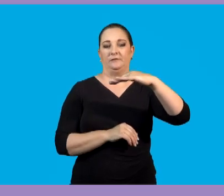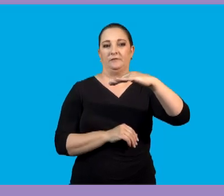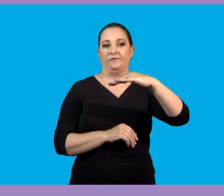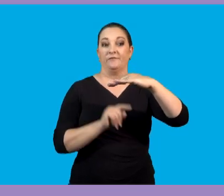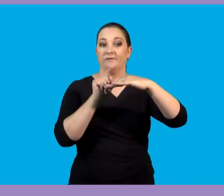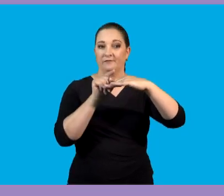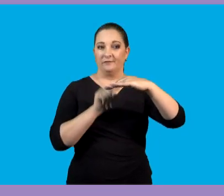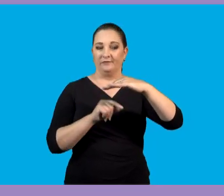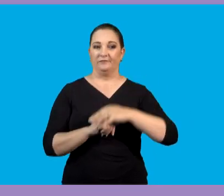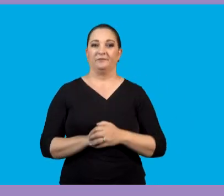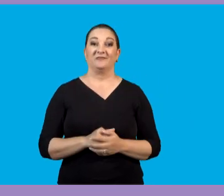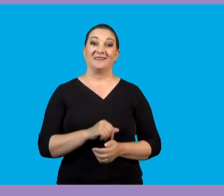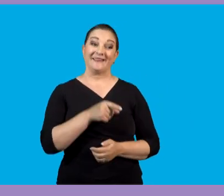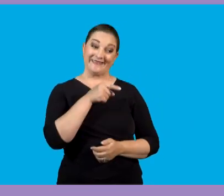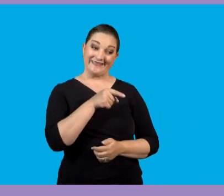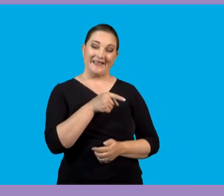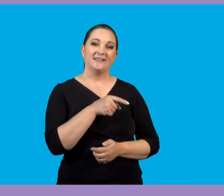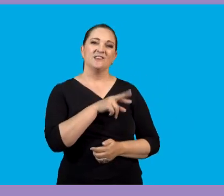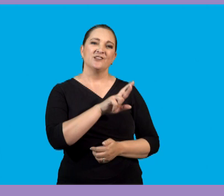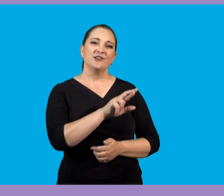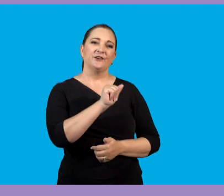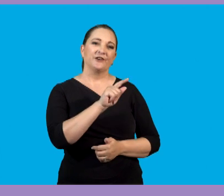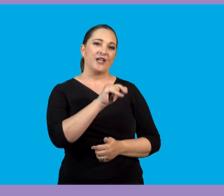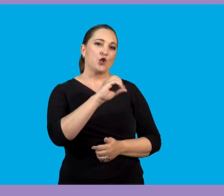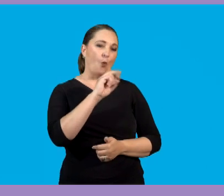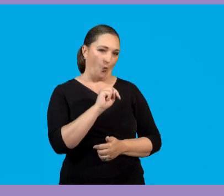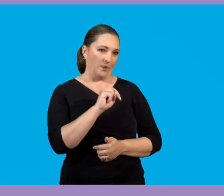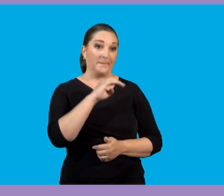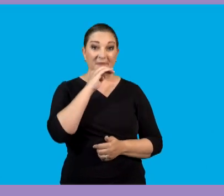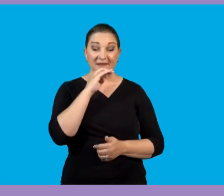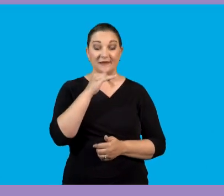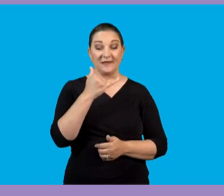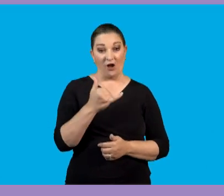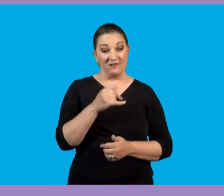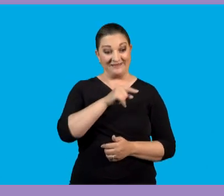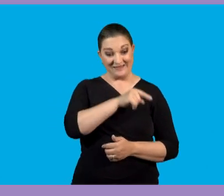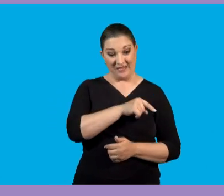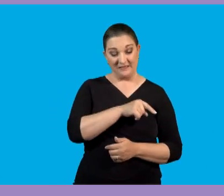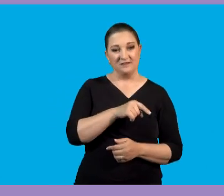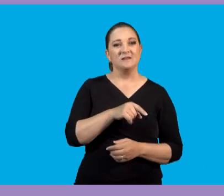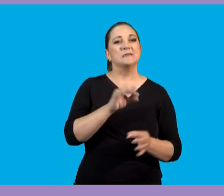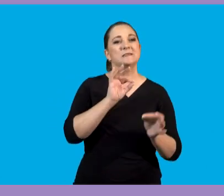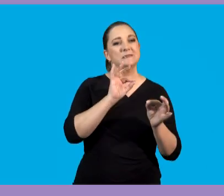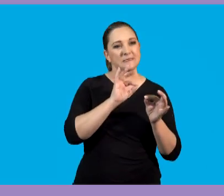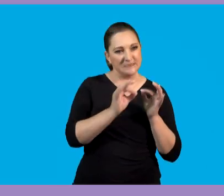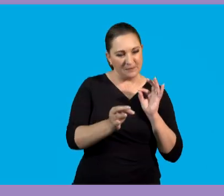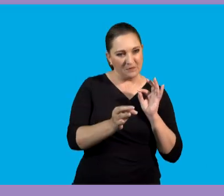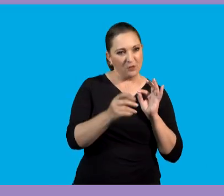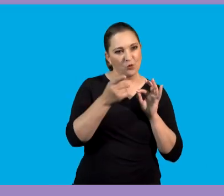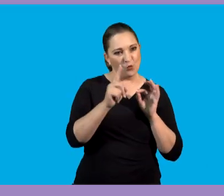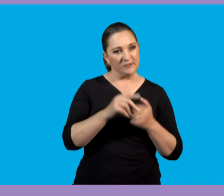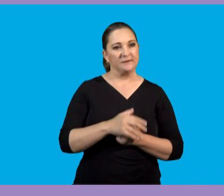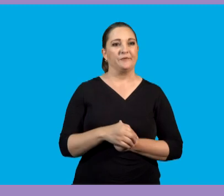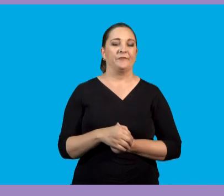is the ratio of the bigger triangle, and if we simplify that ratio, that is actually going to give